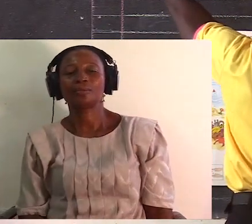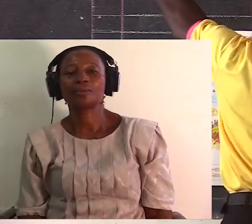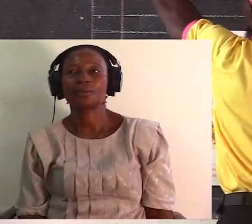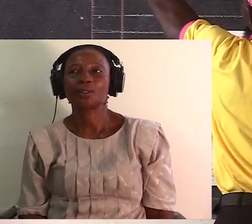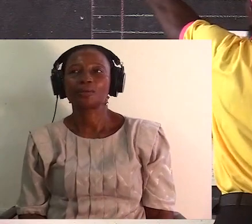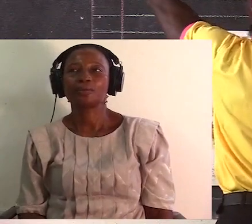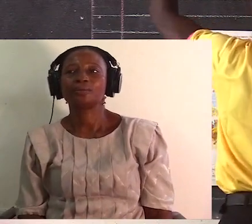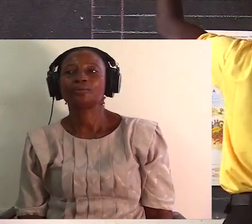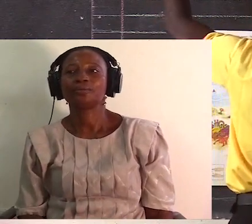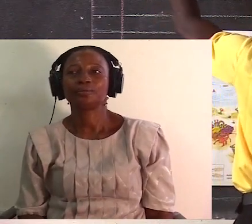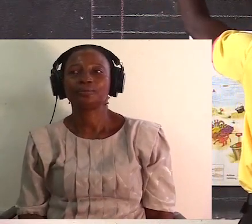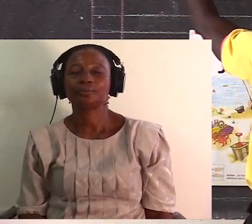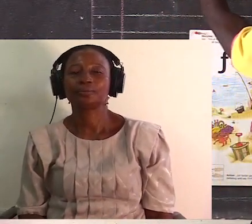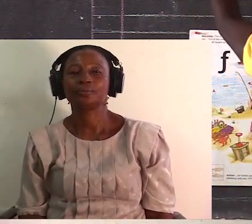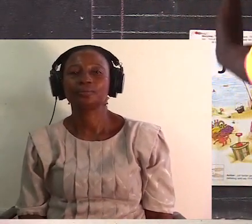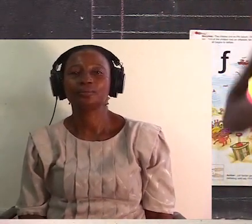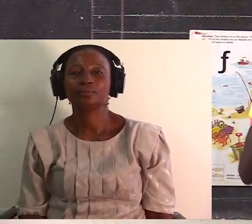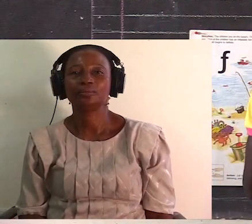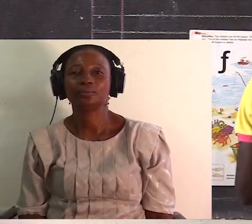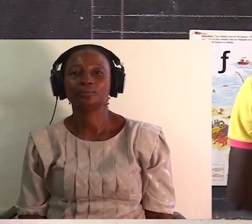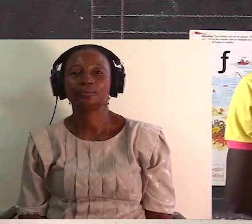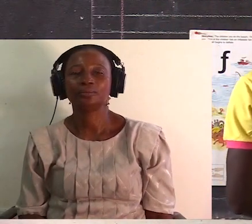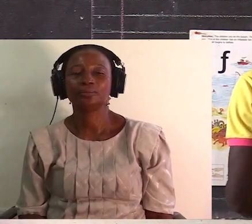and across.